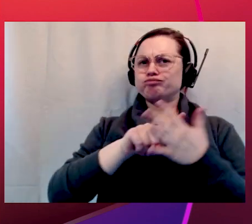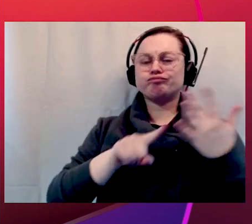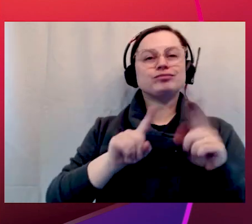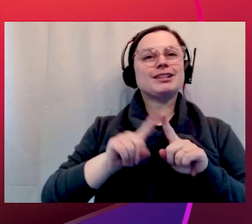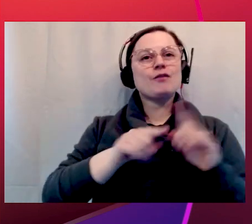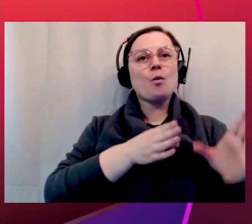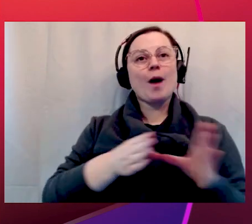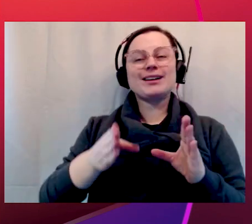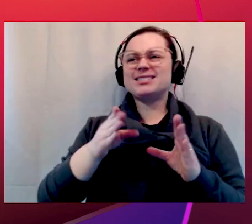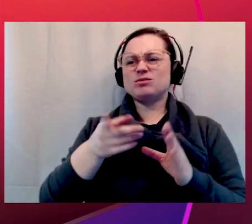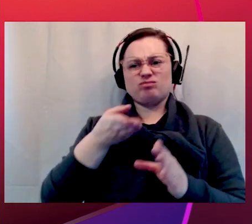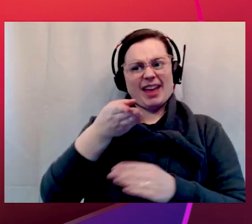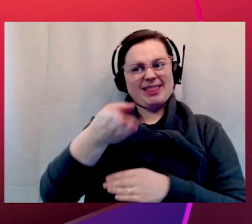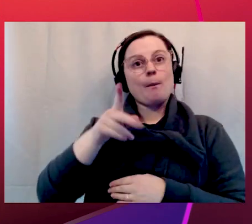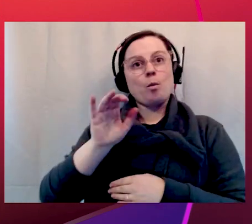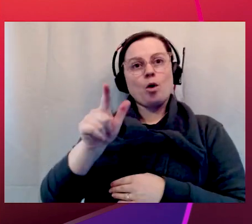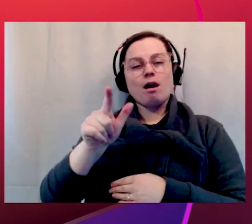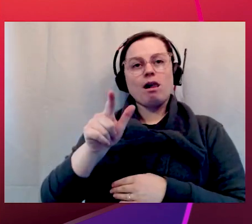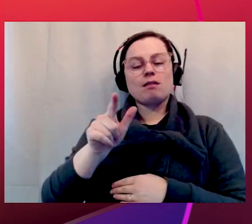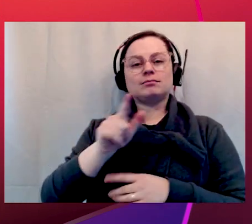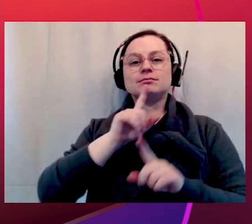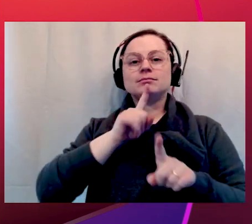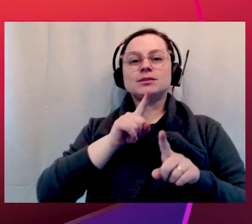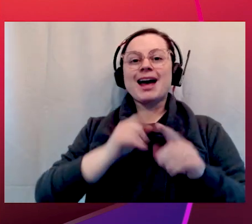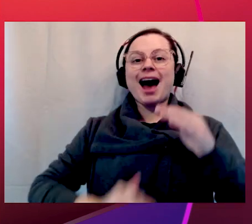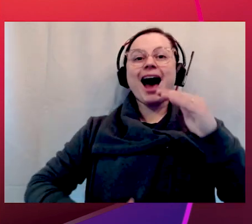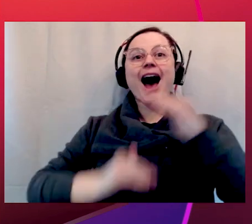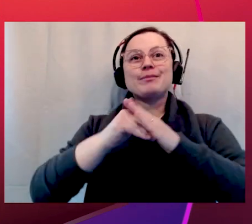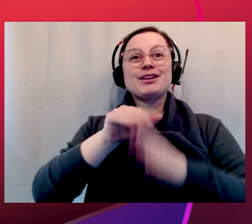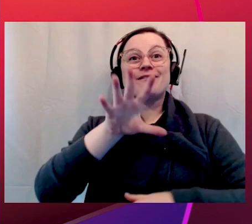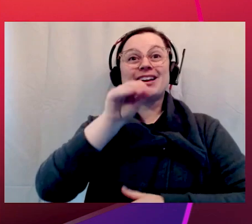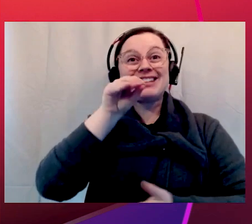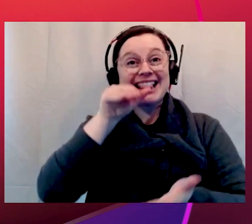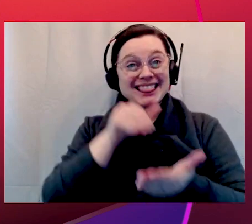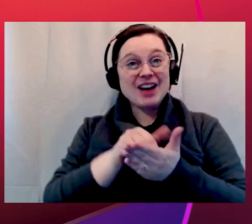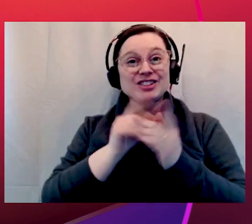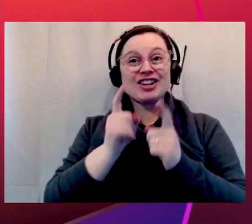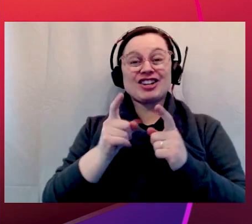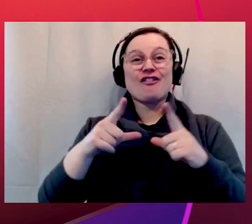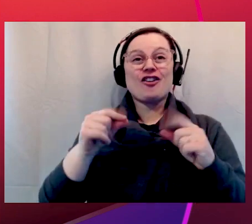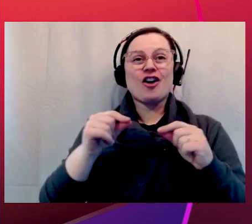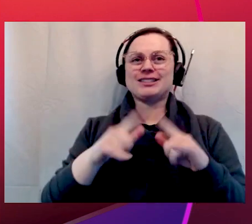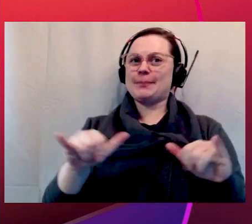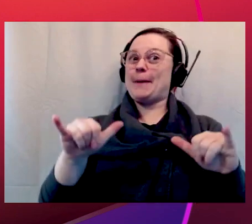ordering portal and order up to 50,000 gift cards at one time. Or you can also leverage